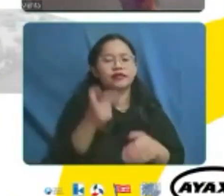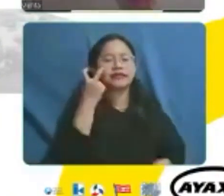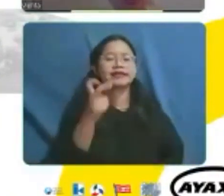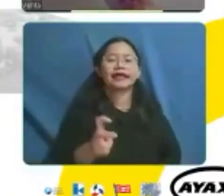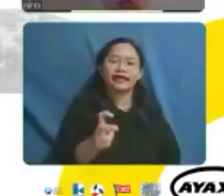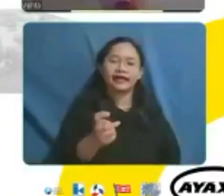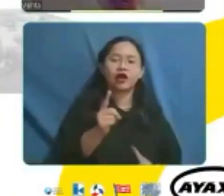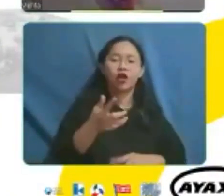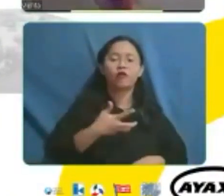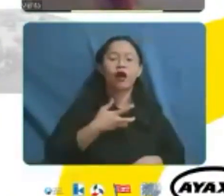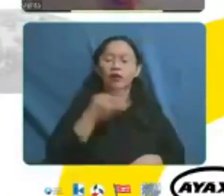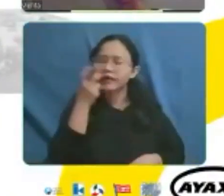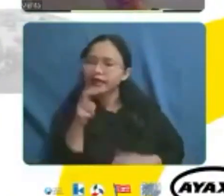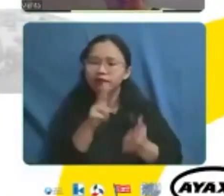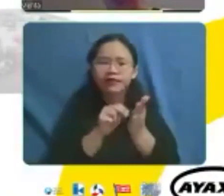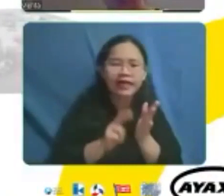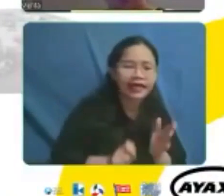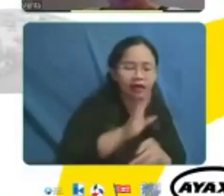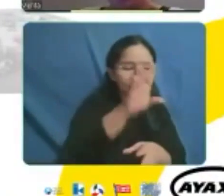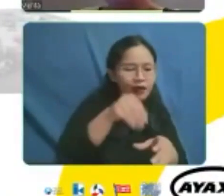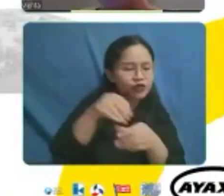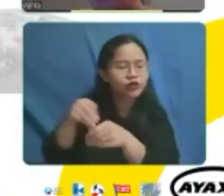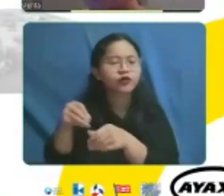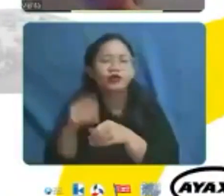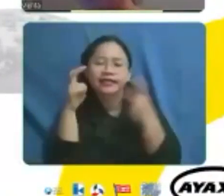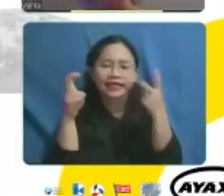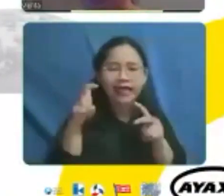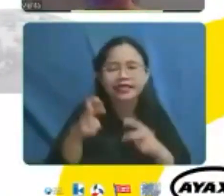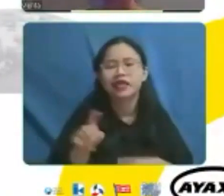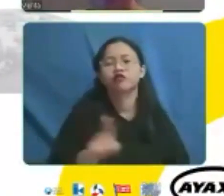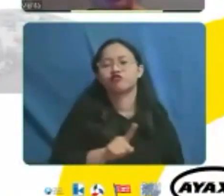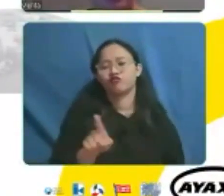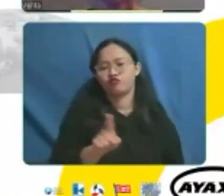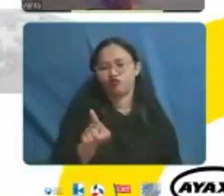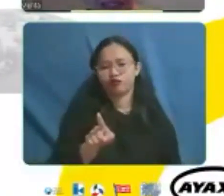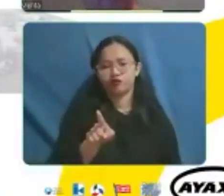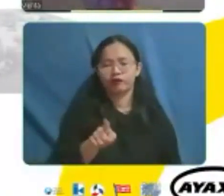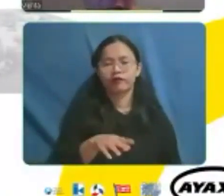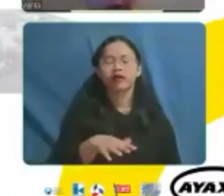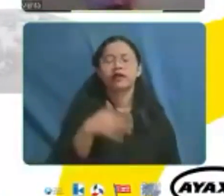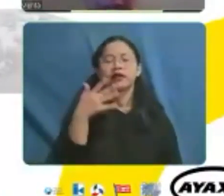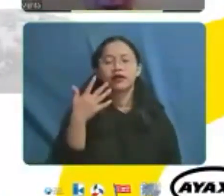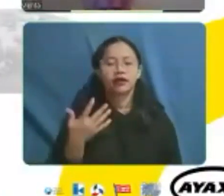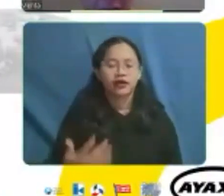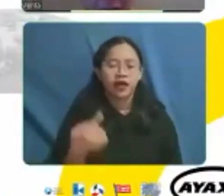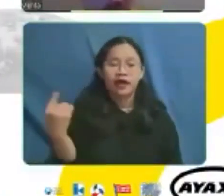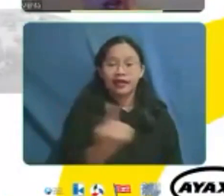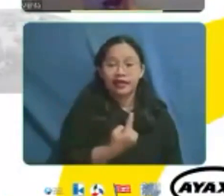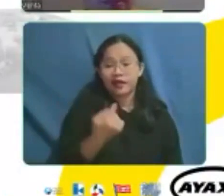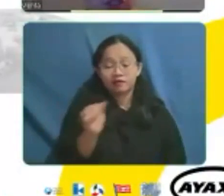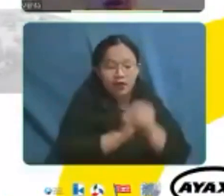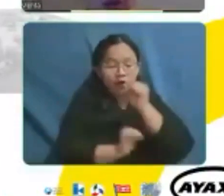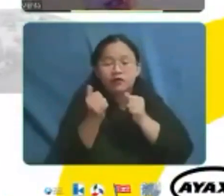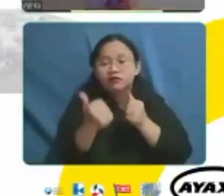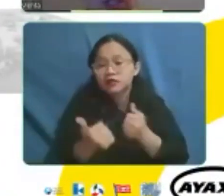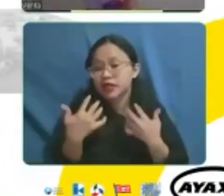So what do we do in terms of the how do we really think about engaging the health sector for clean air action?